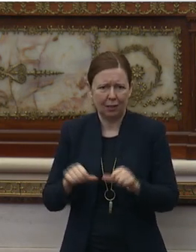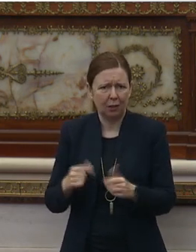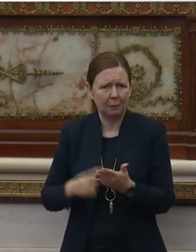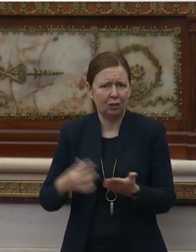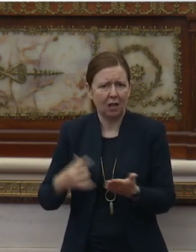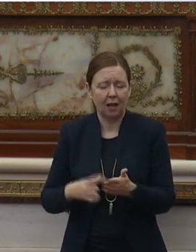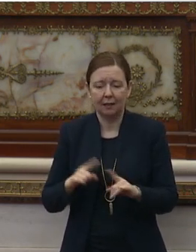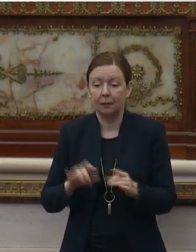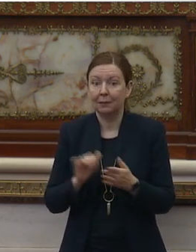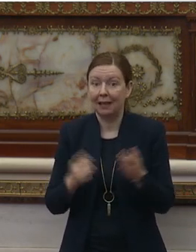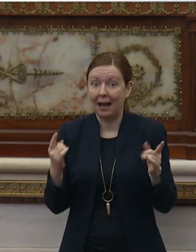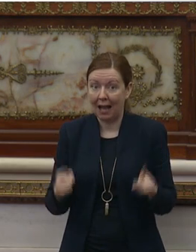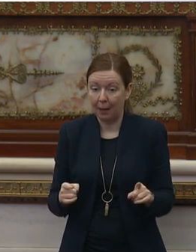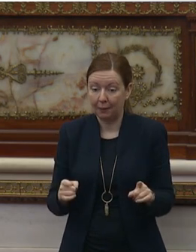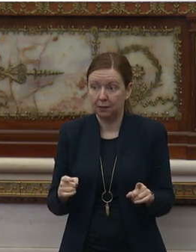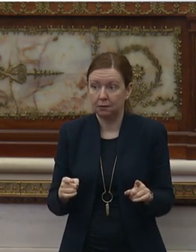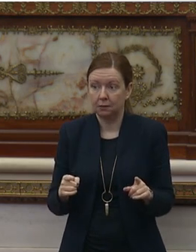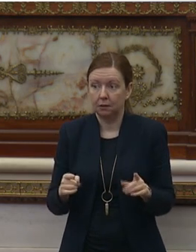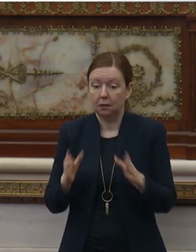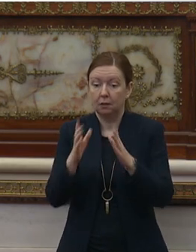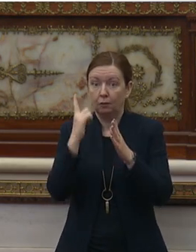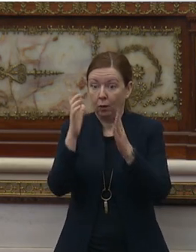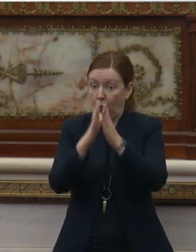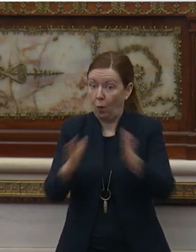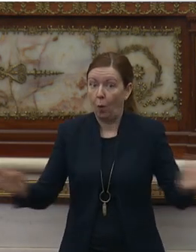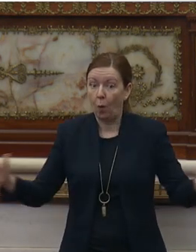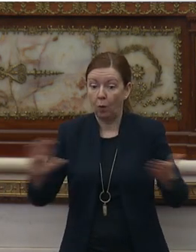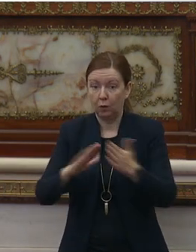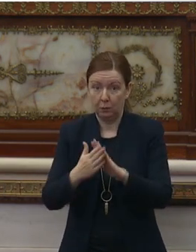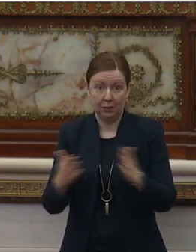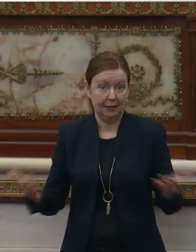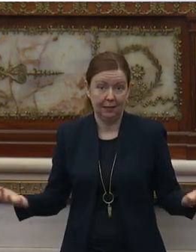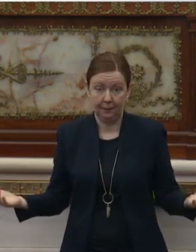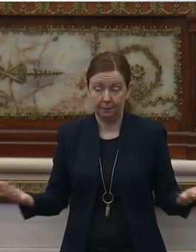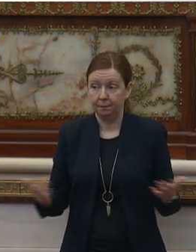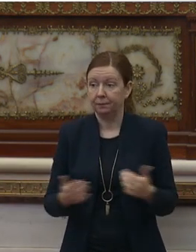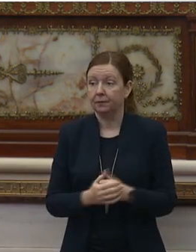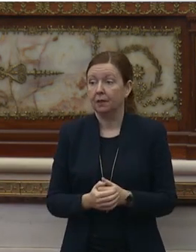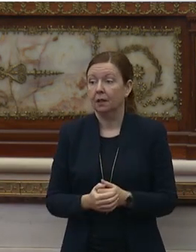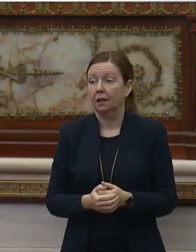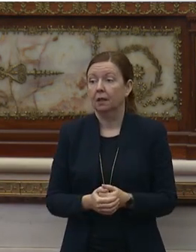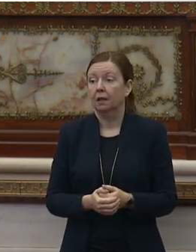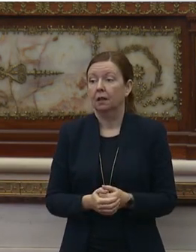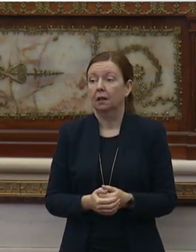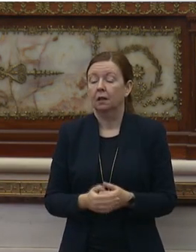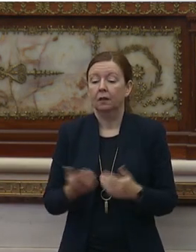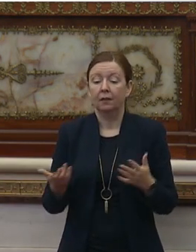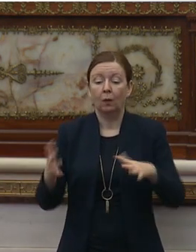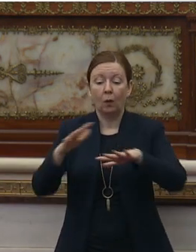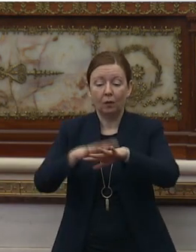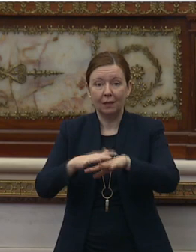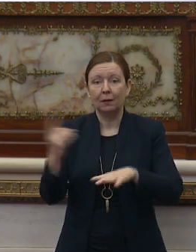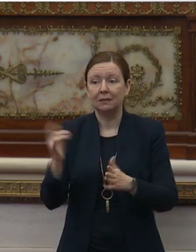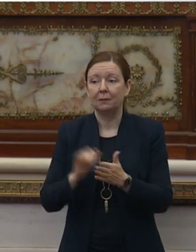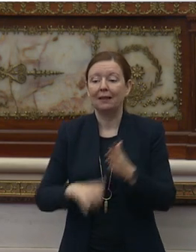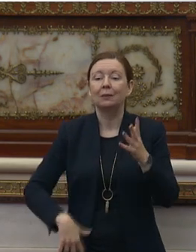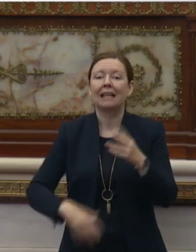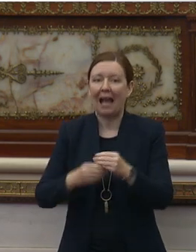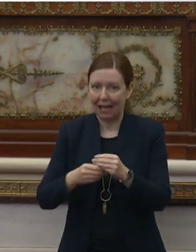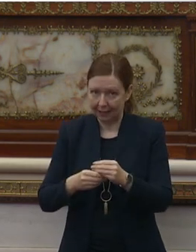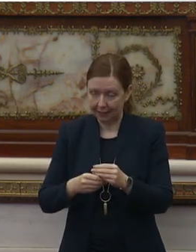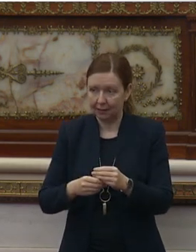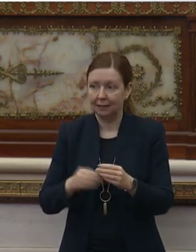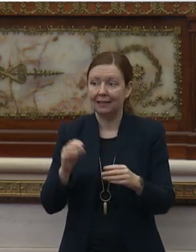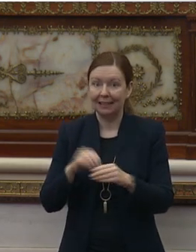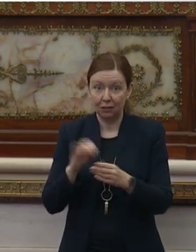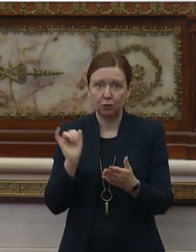this was done as a matter of the whole community, remapping of the whole community. And the overlay was something that was added